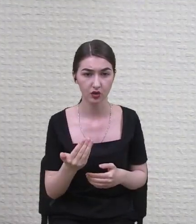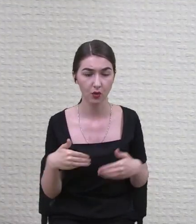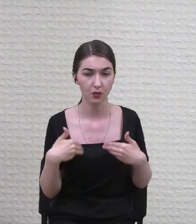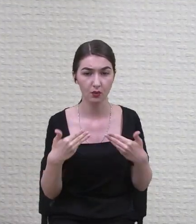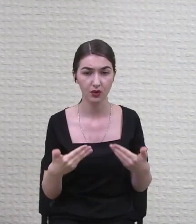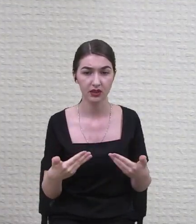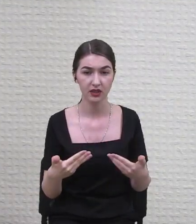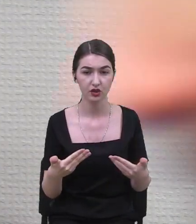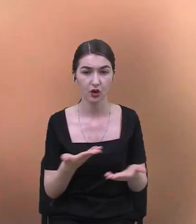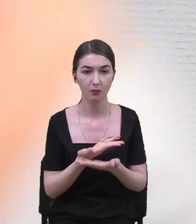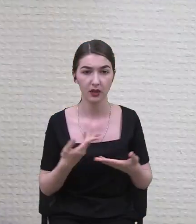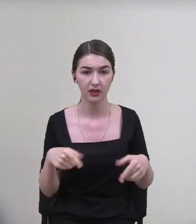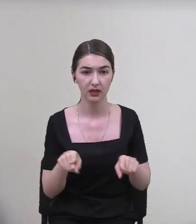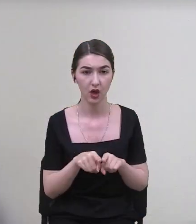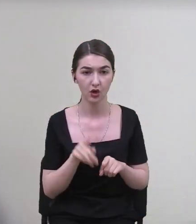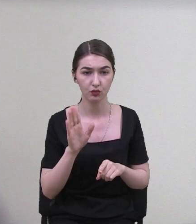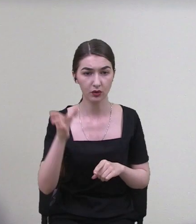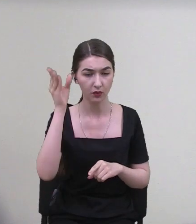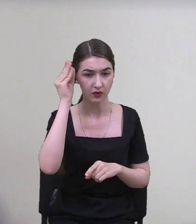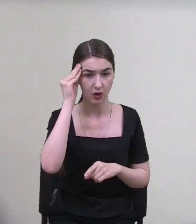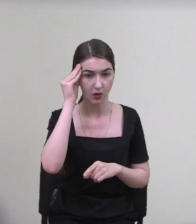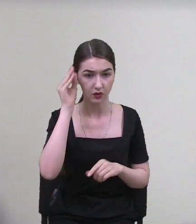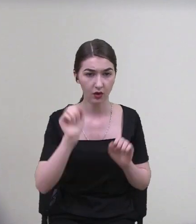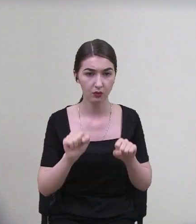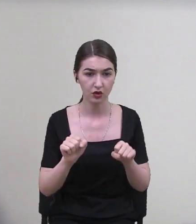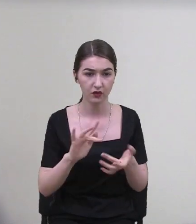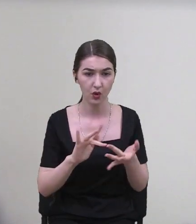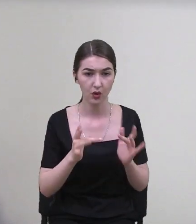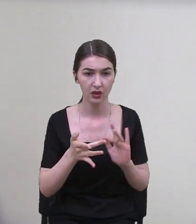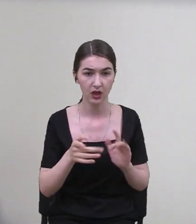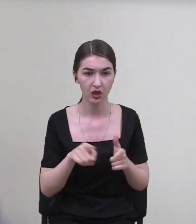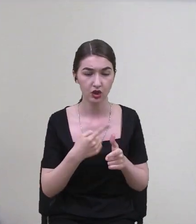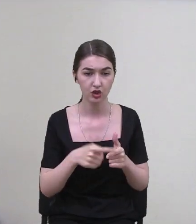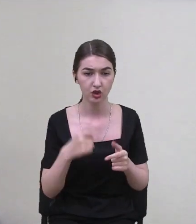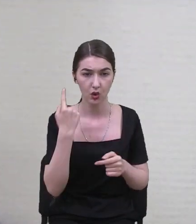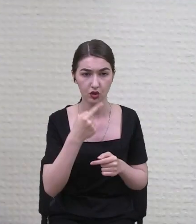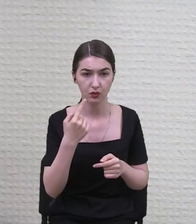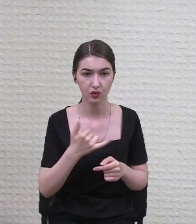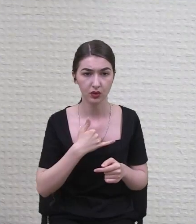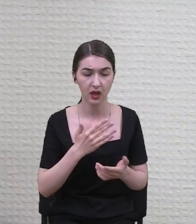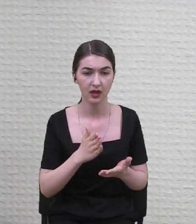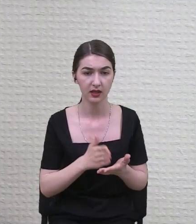have perhaps anybody else online or in person who would like to chime in?